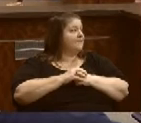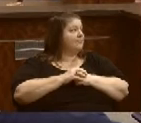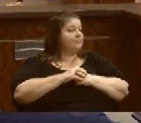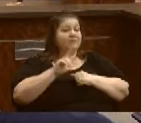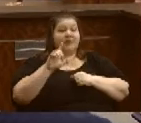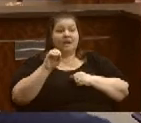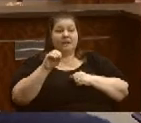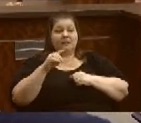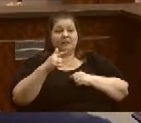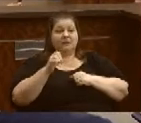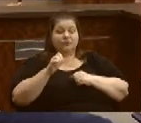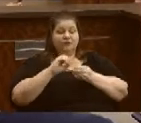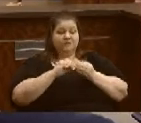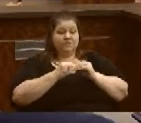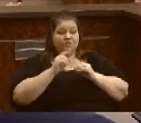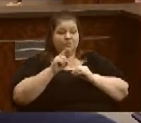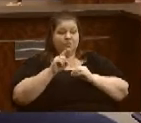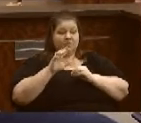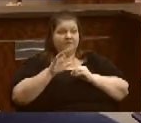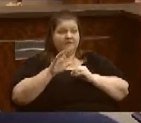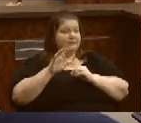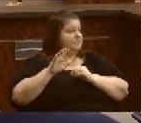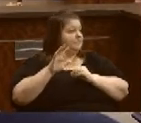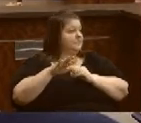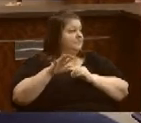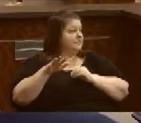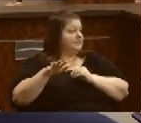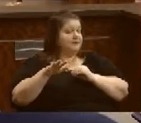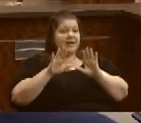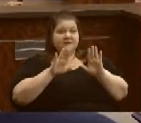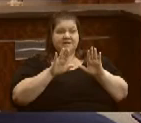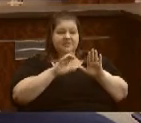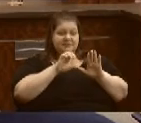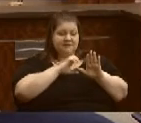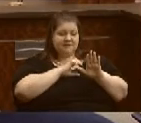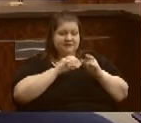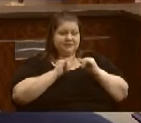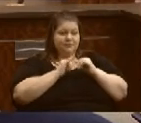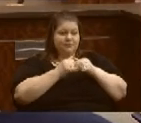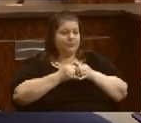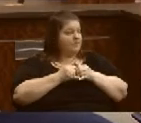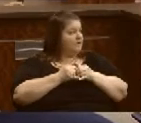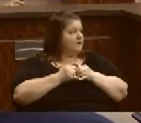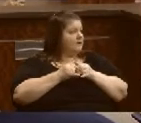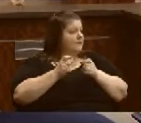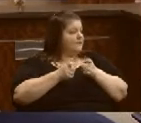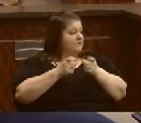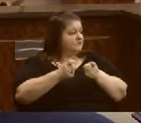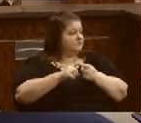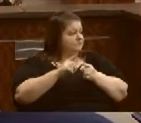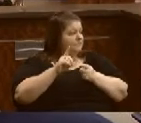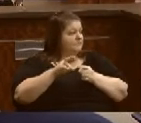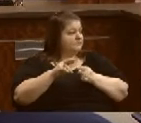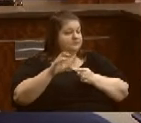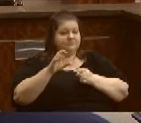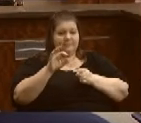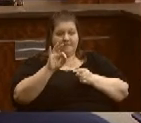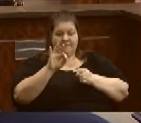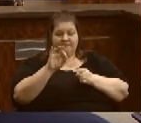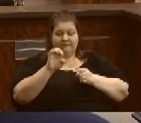number 155, Knights of Pythias, outstanding citizen award, presented to Dr. Felix